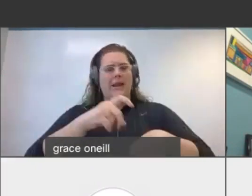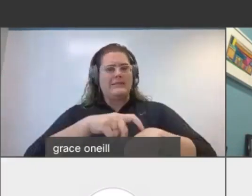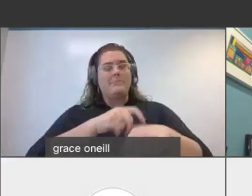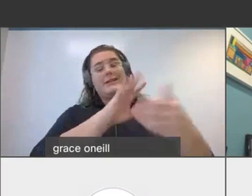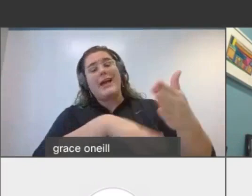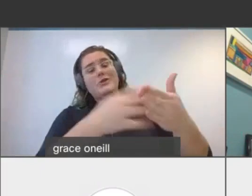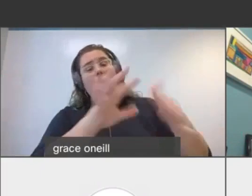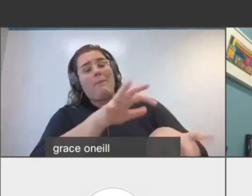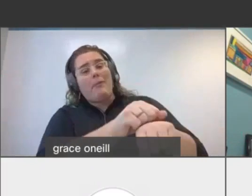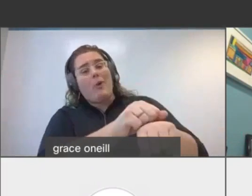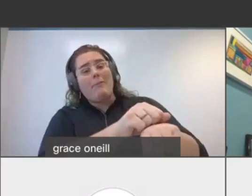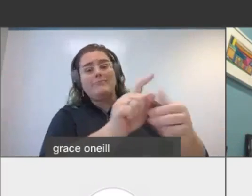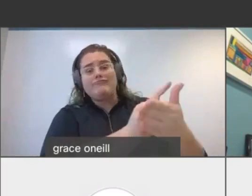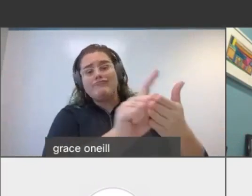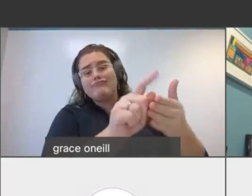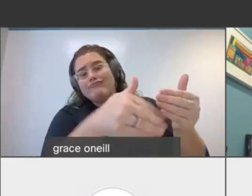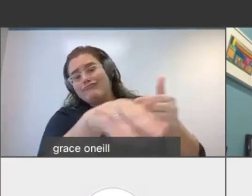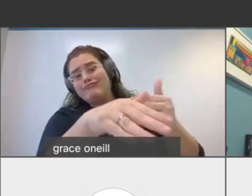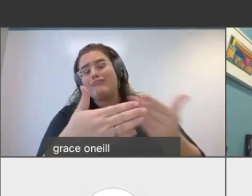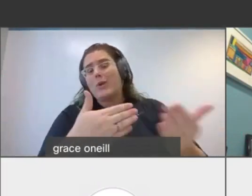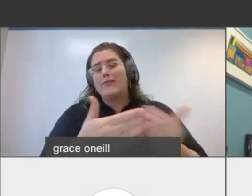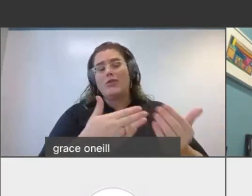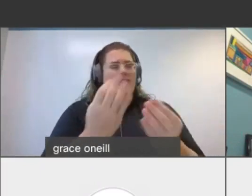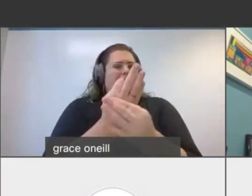are free and available.